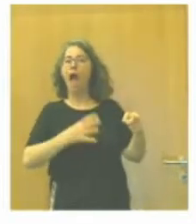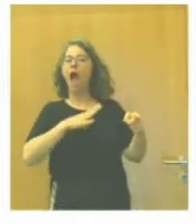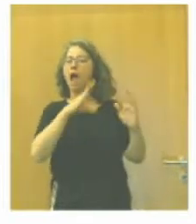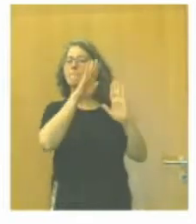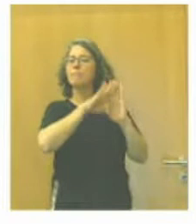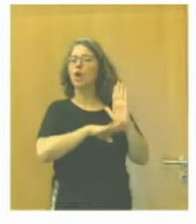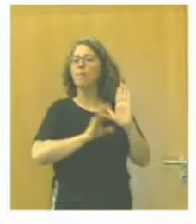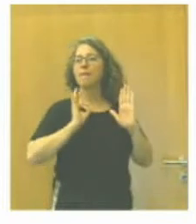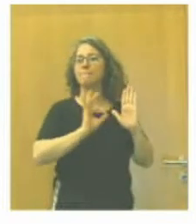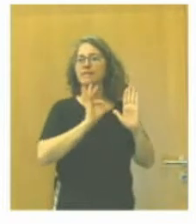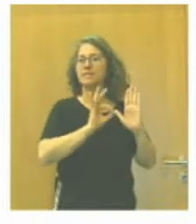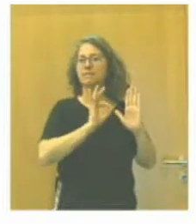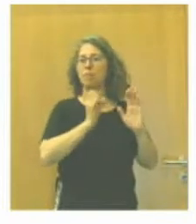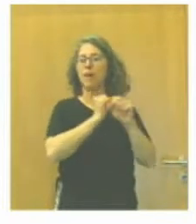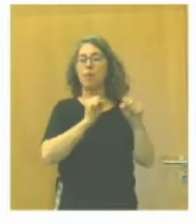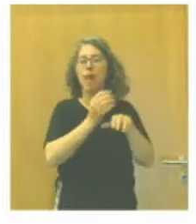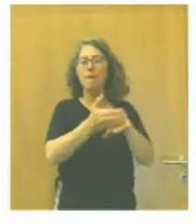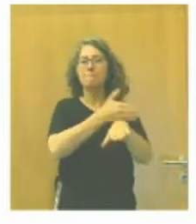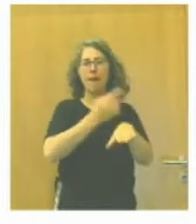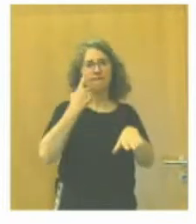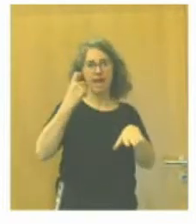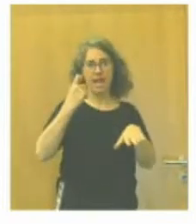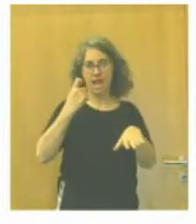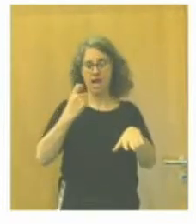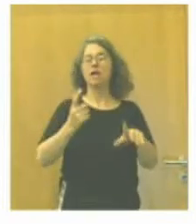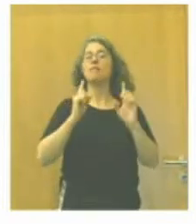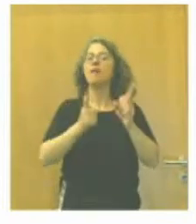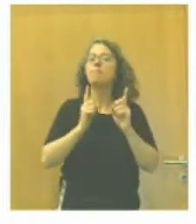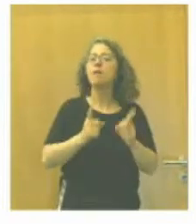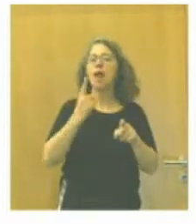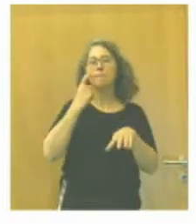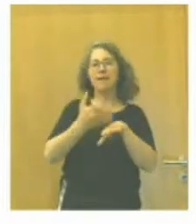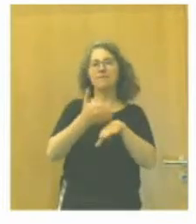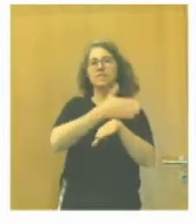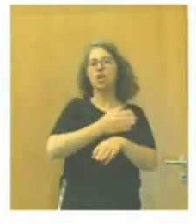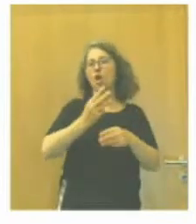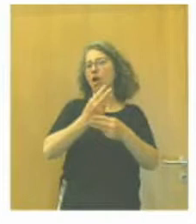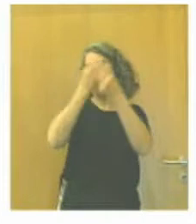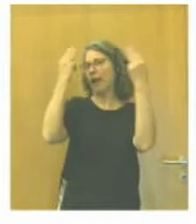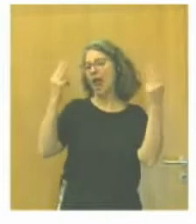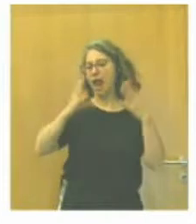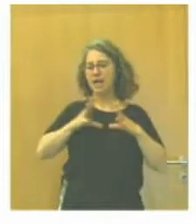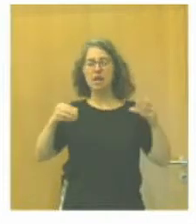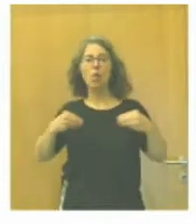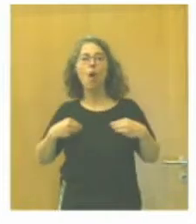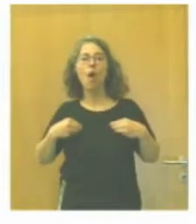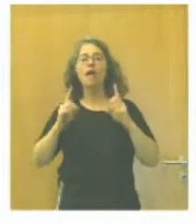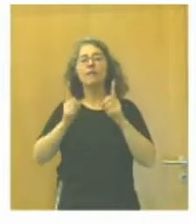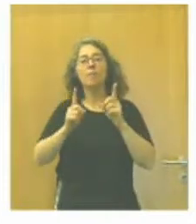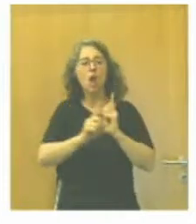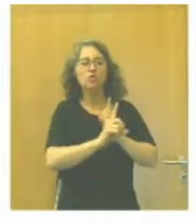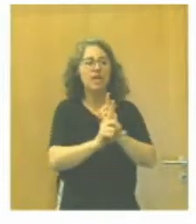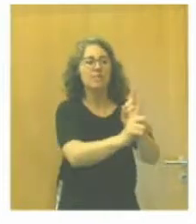two different ways: in school, universal prevention in school, as well as a follow-up prevention for those who have